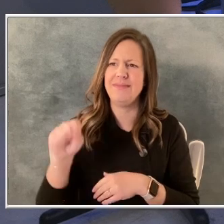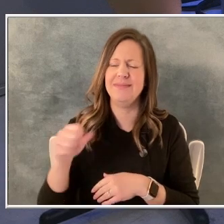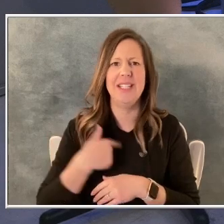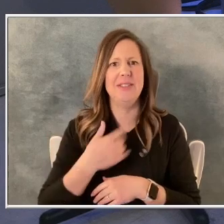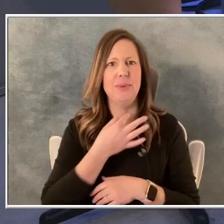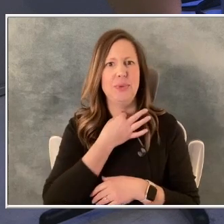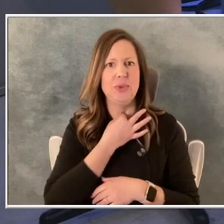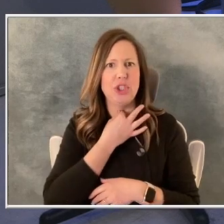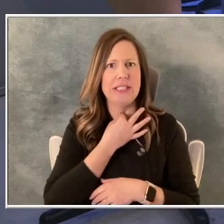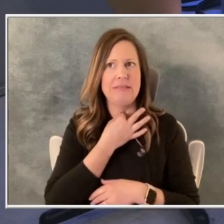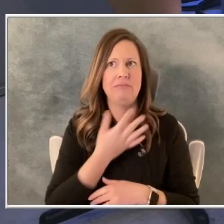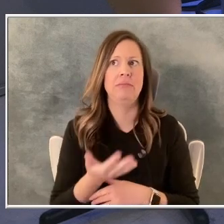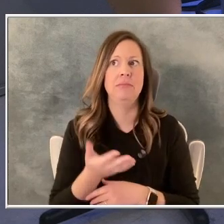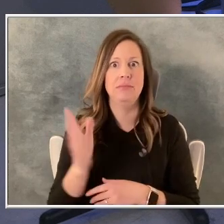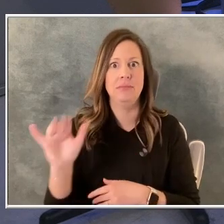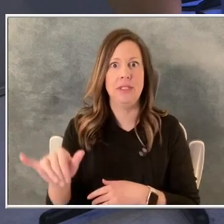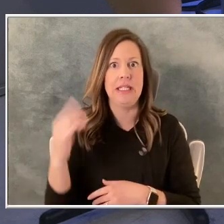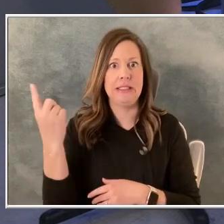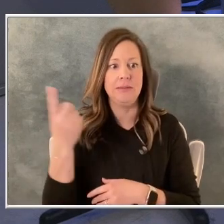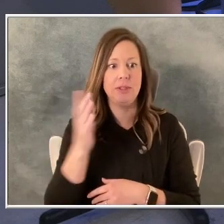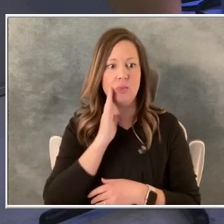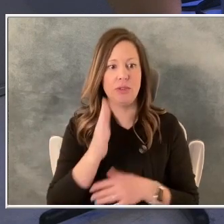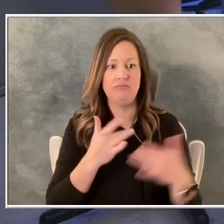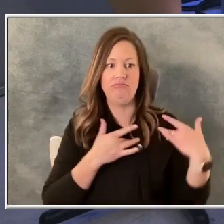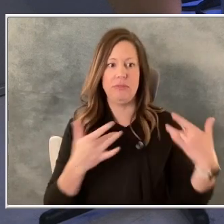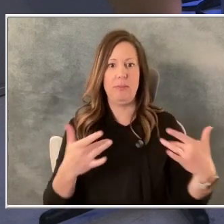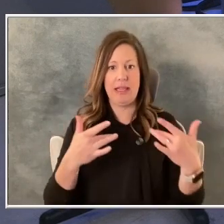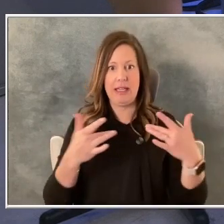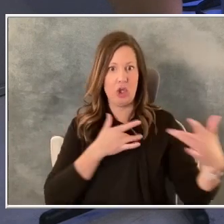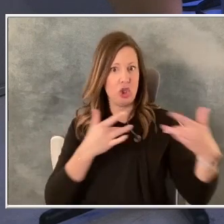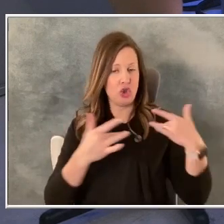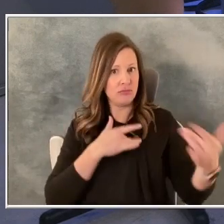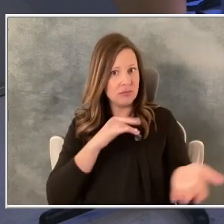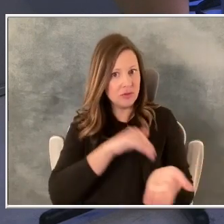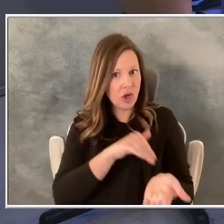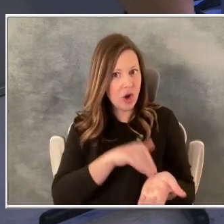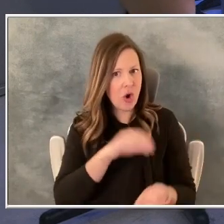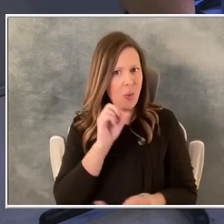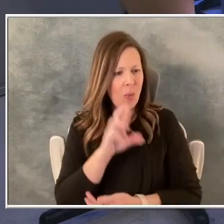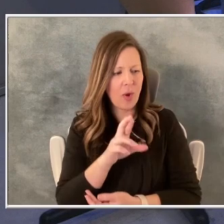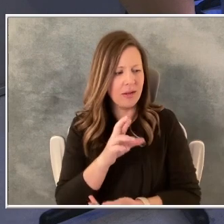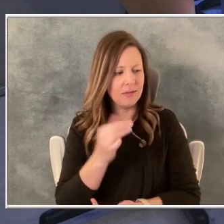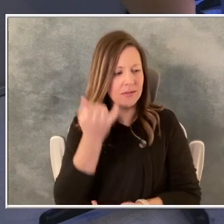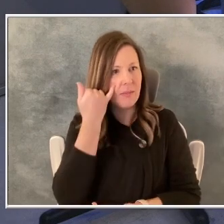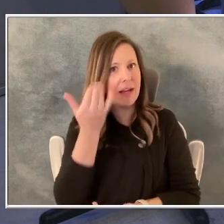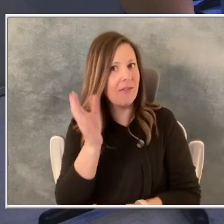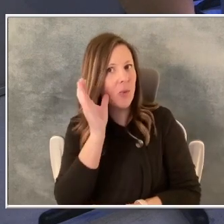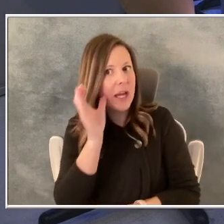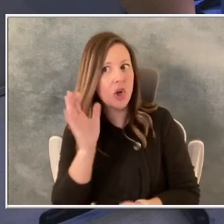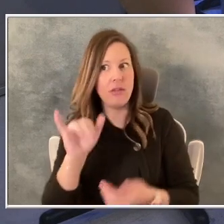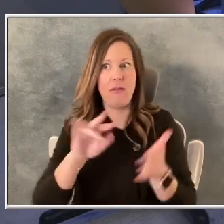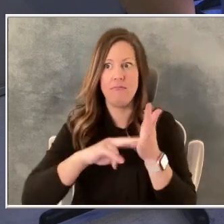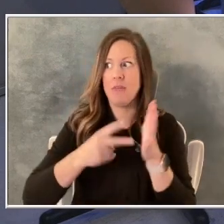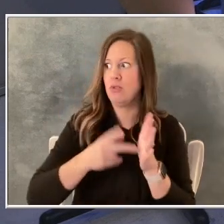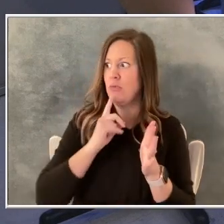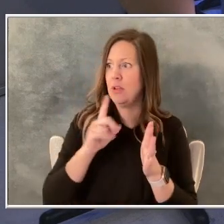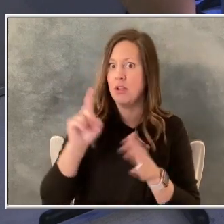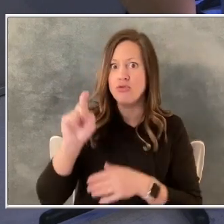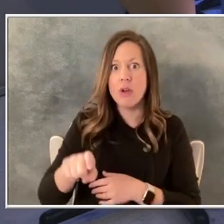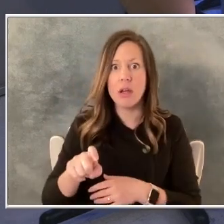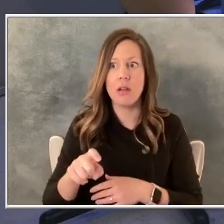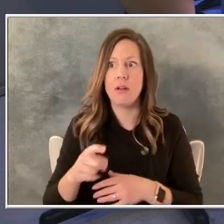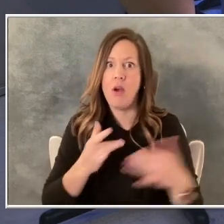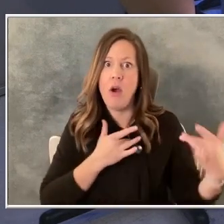something that would normally concern someone? Dr. Chen, I mean, I guess if you hear that, is that a reason to be alarmed, or is that a reason